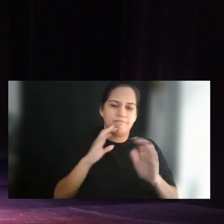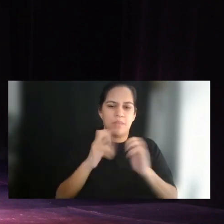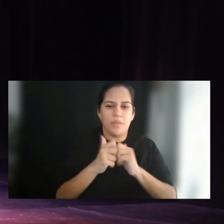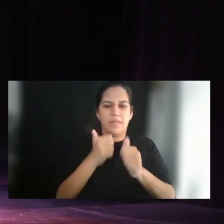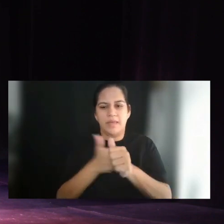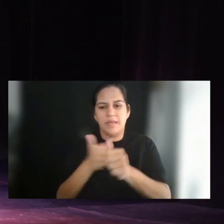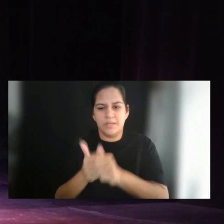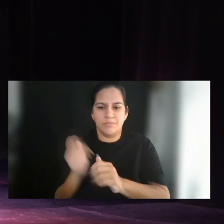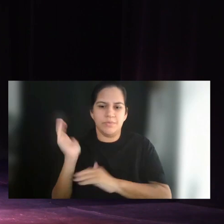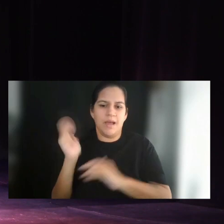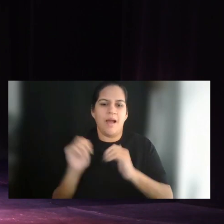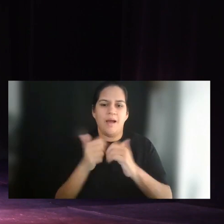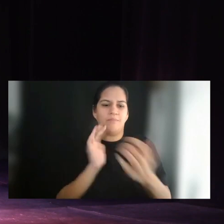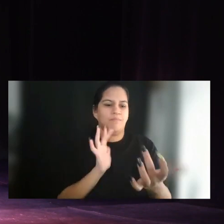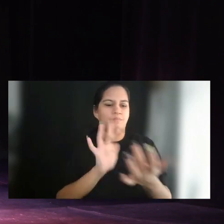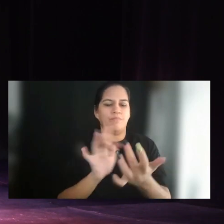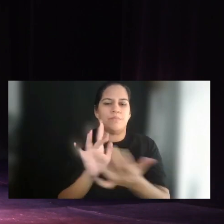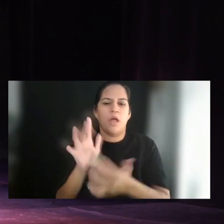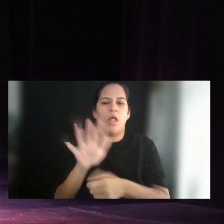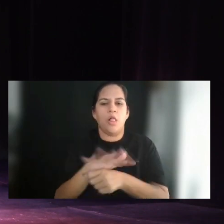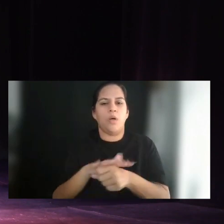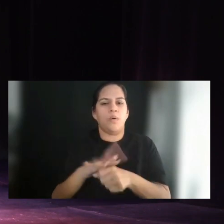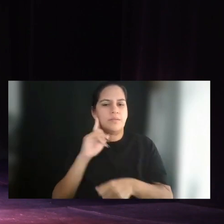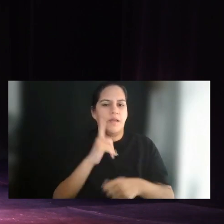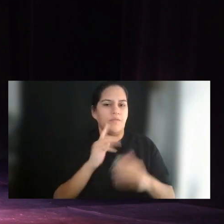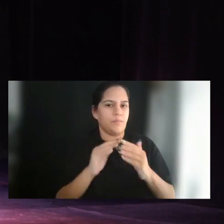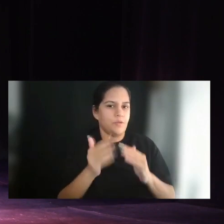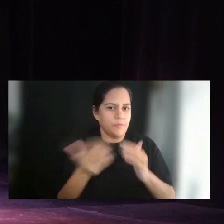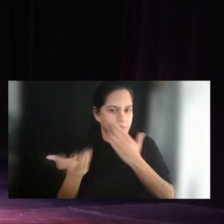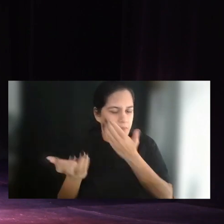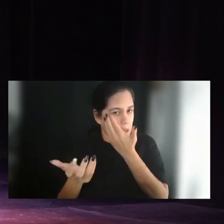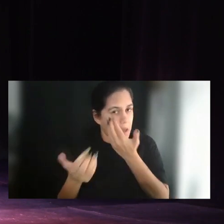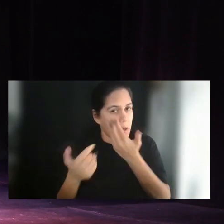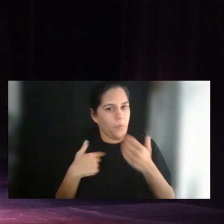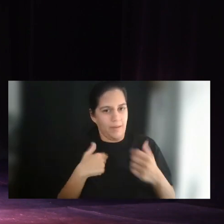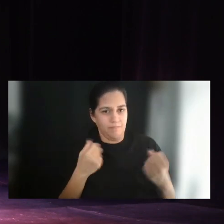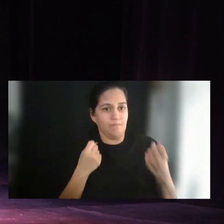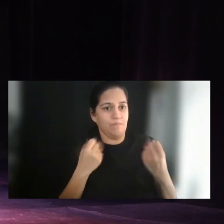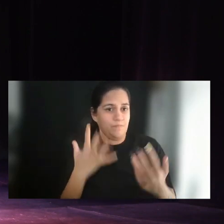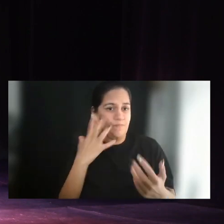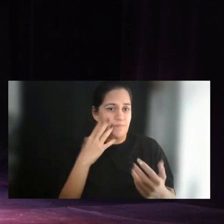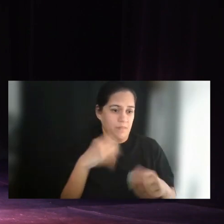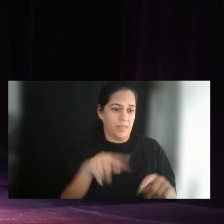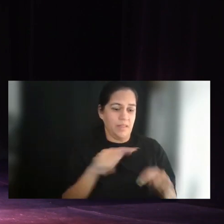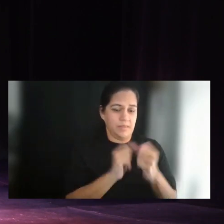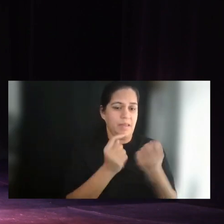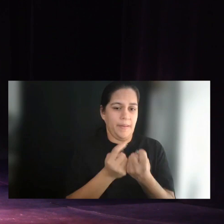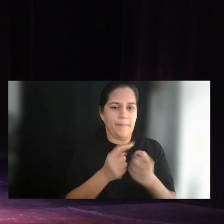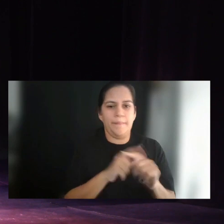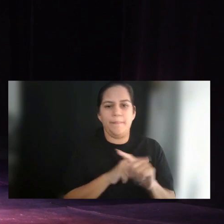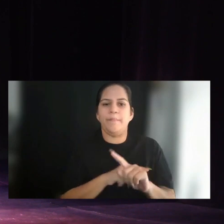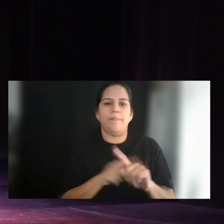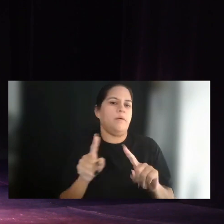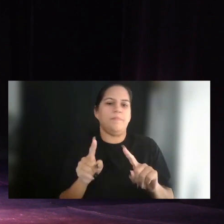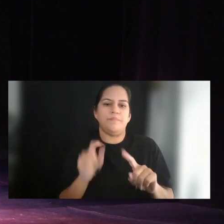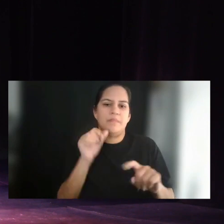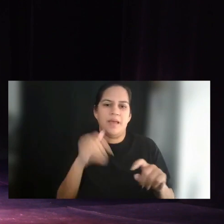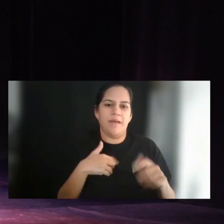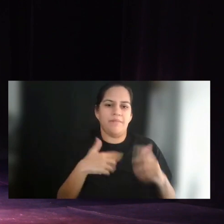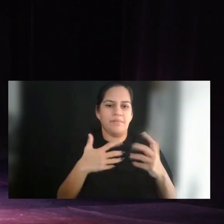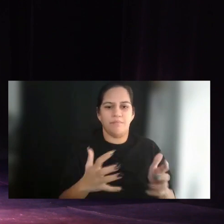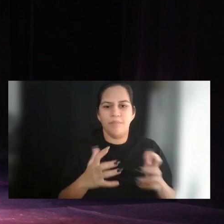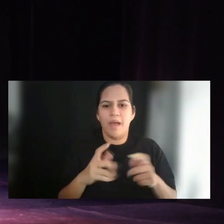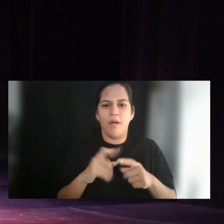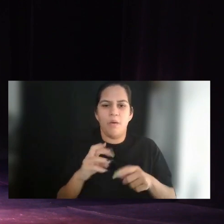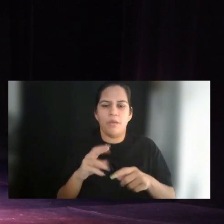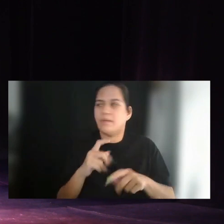local deaf community. We had a ton of experience on our team, but we didn't have the mechanisms or time to really share